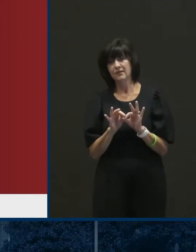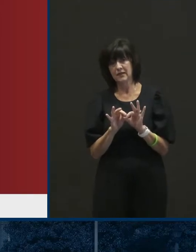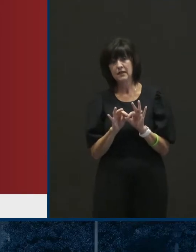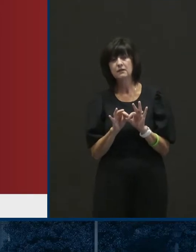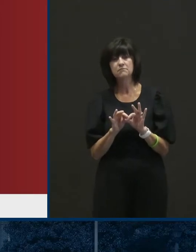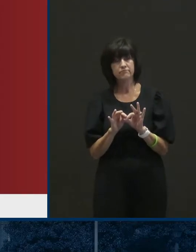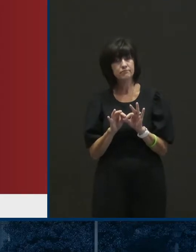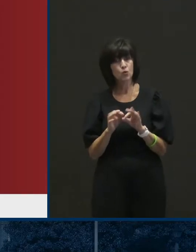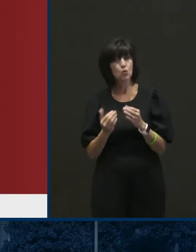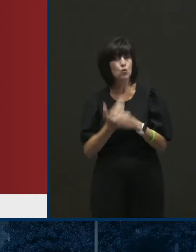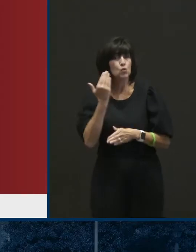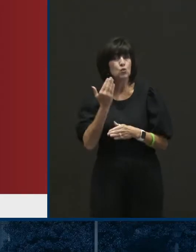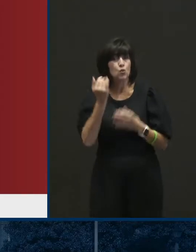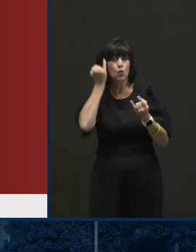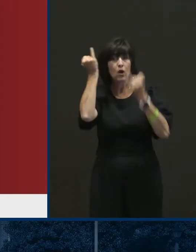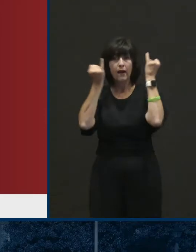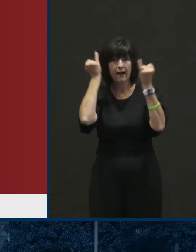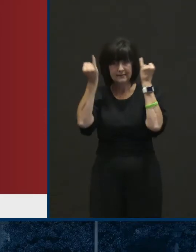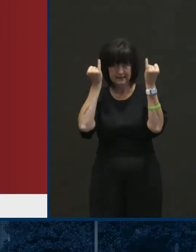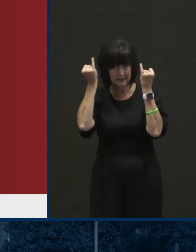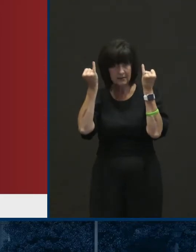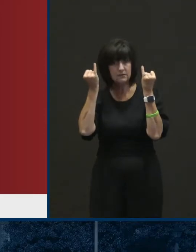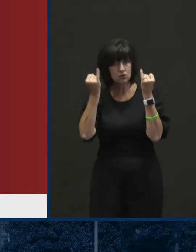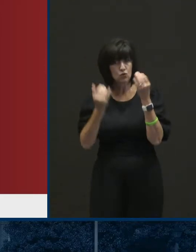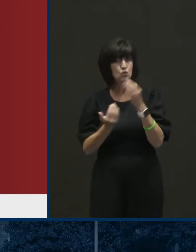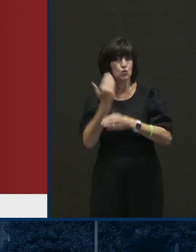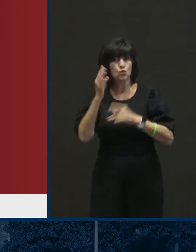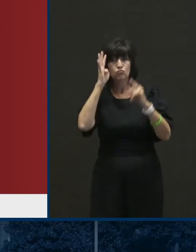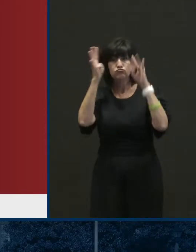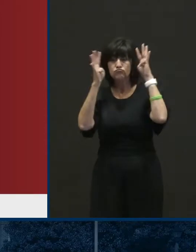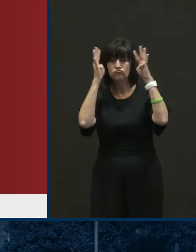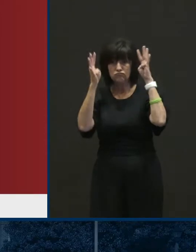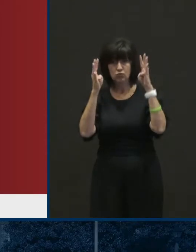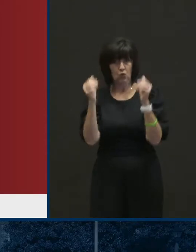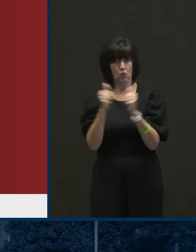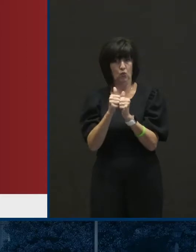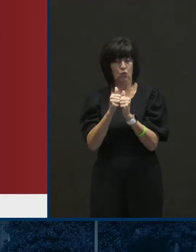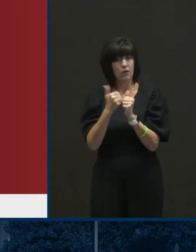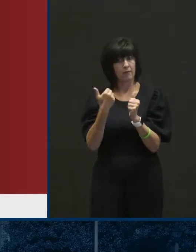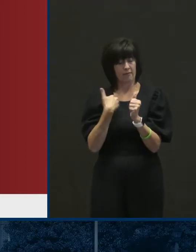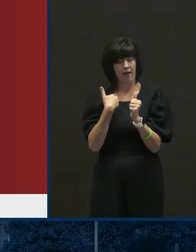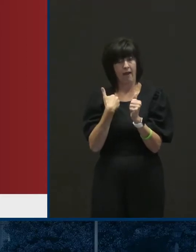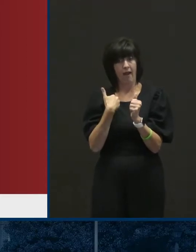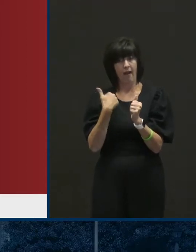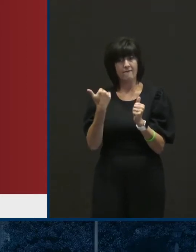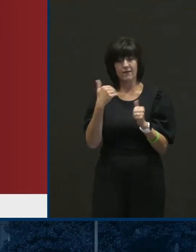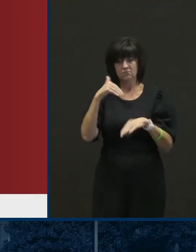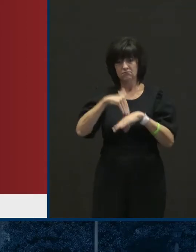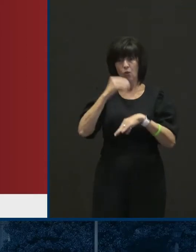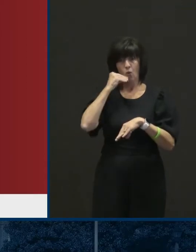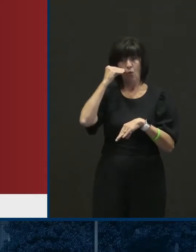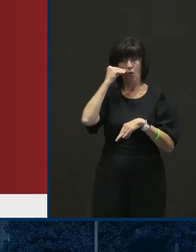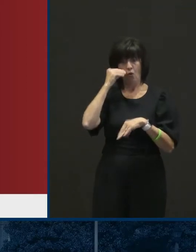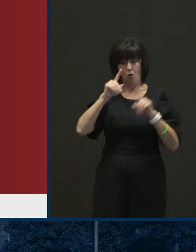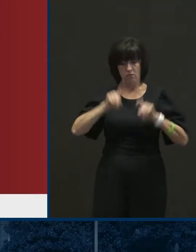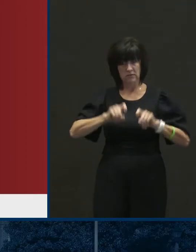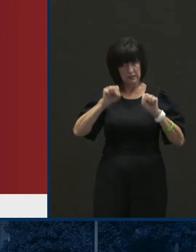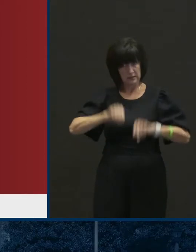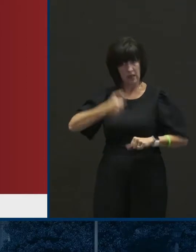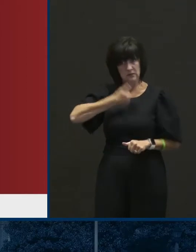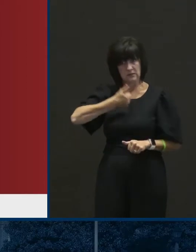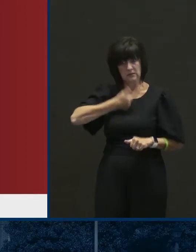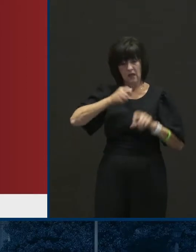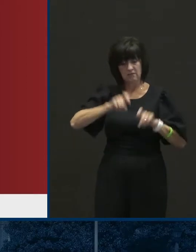innovations there that I think you're going to talk about with respect to test at home, which I think will be really good for everyone, but particularly for our